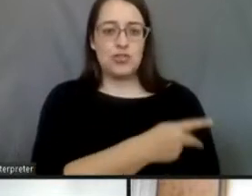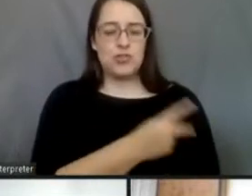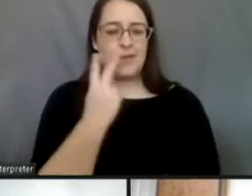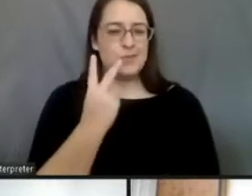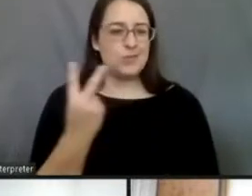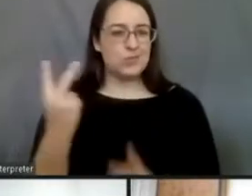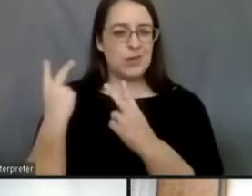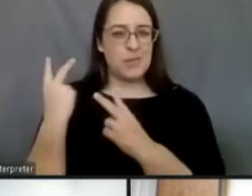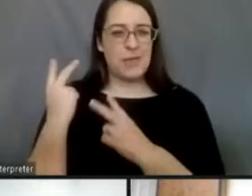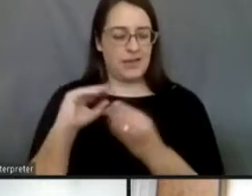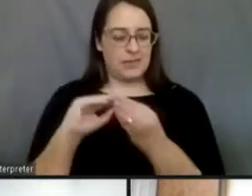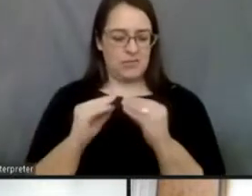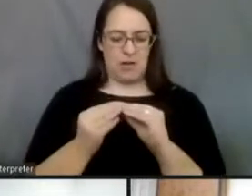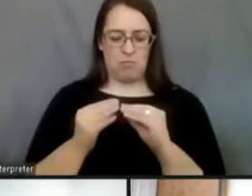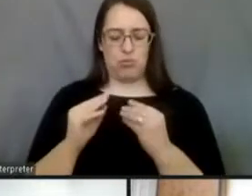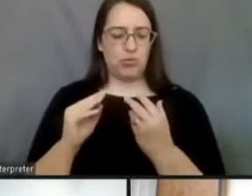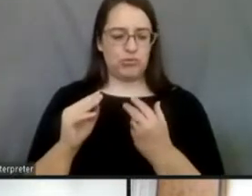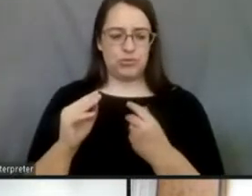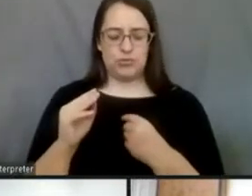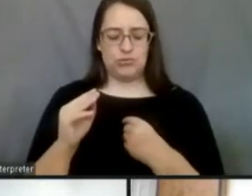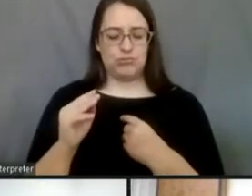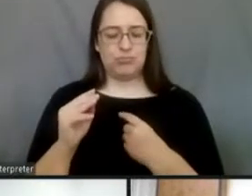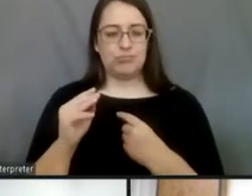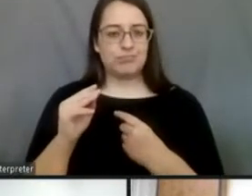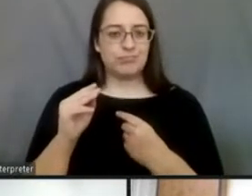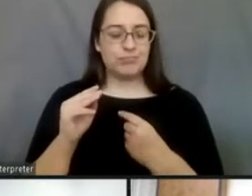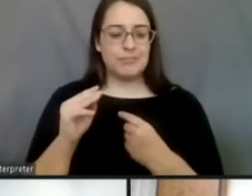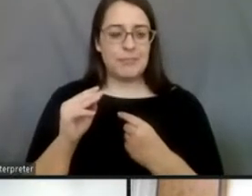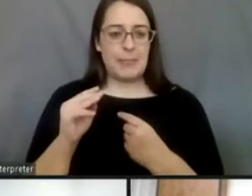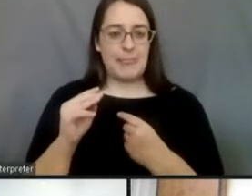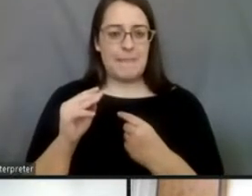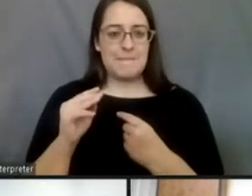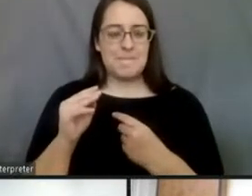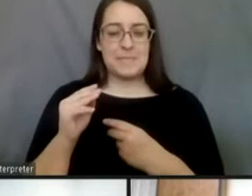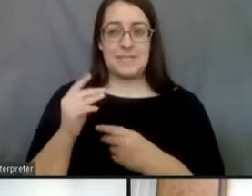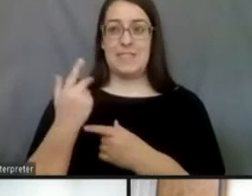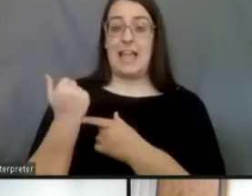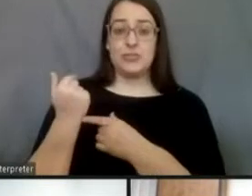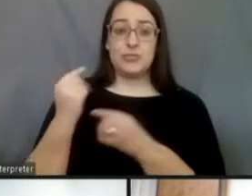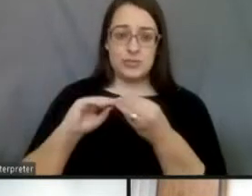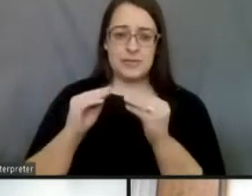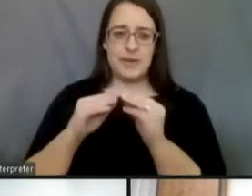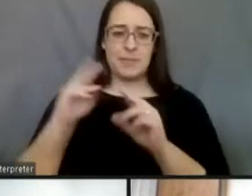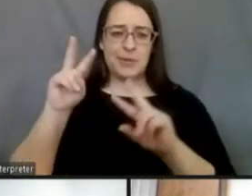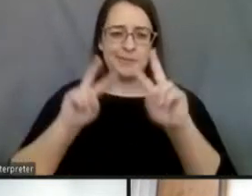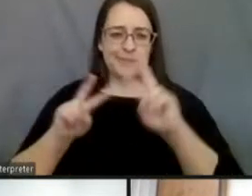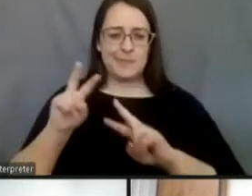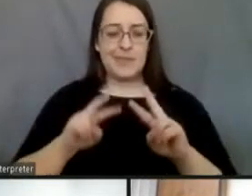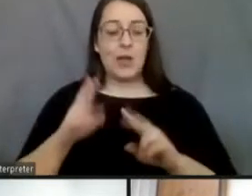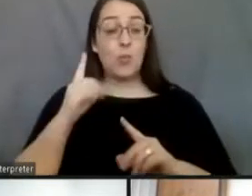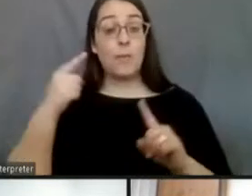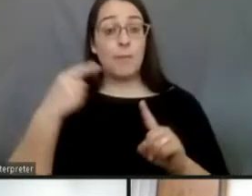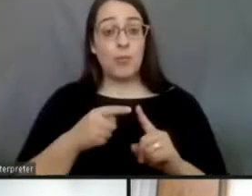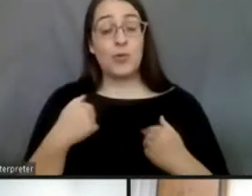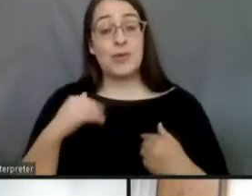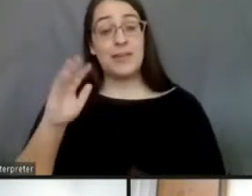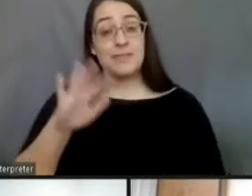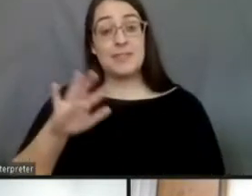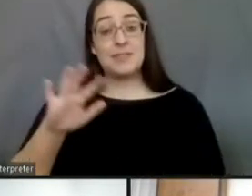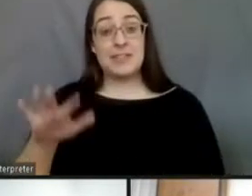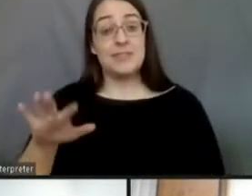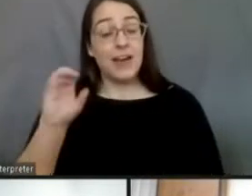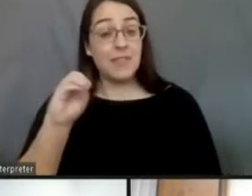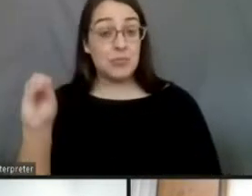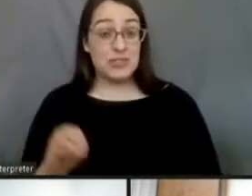stats earlier this week in terms of this past year, and there was a point at which we had 55%